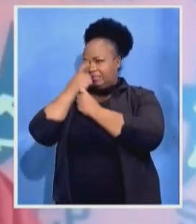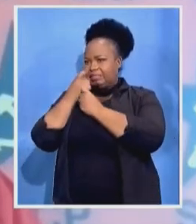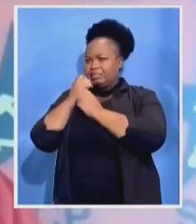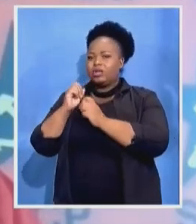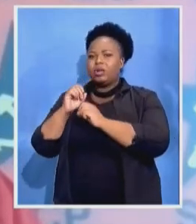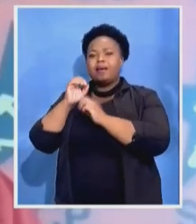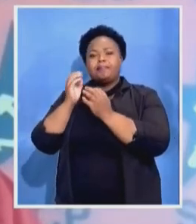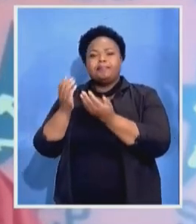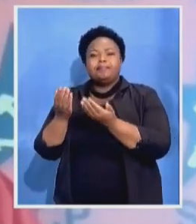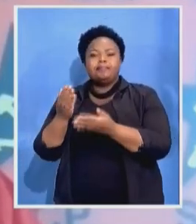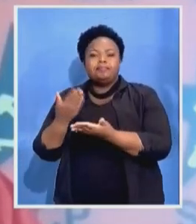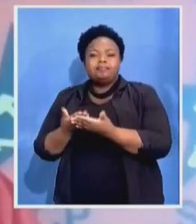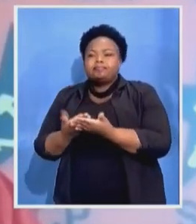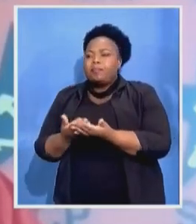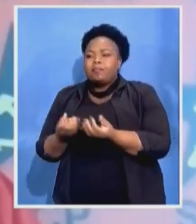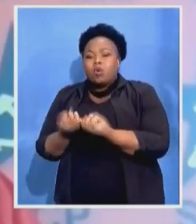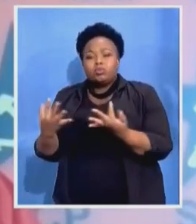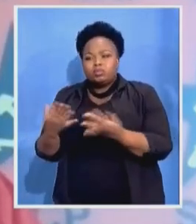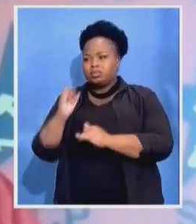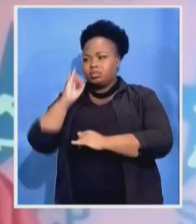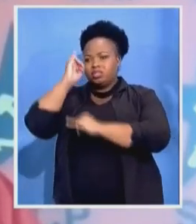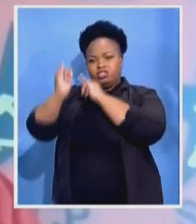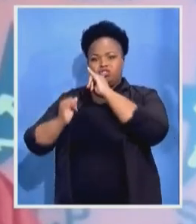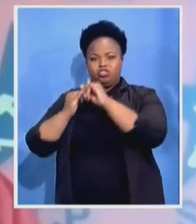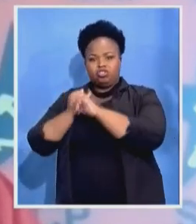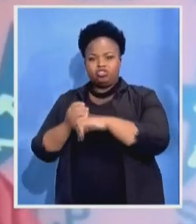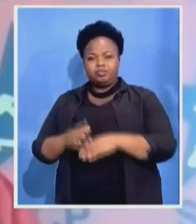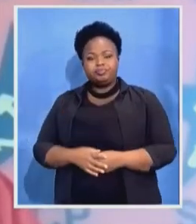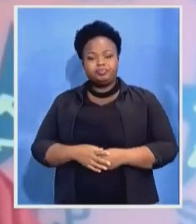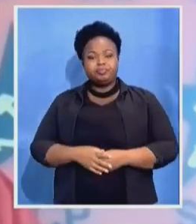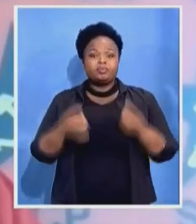to our friends and comrades who are watching